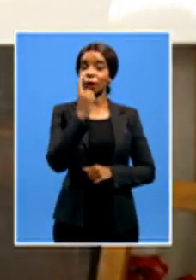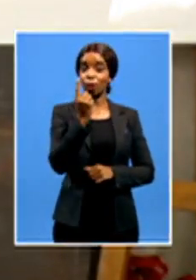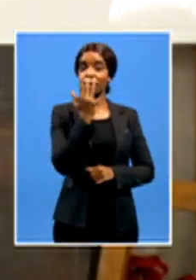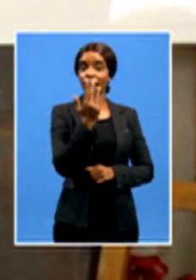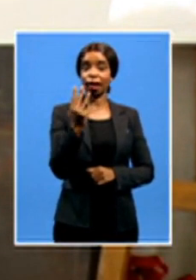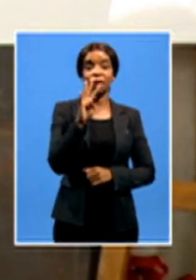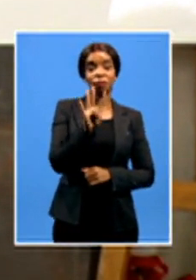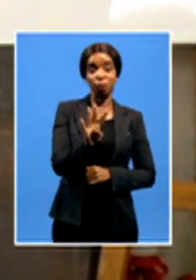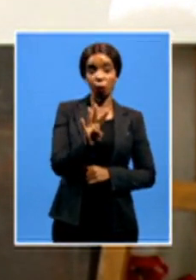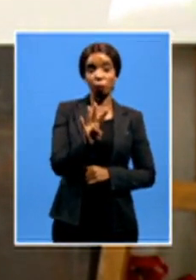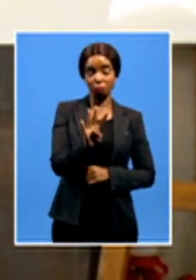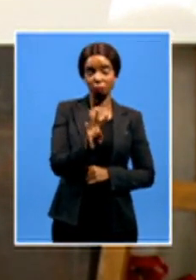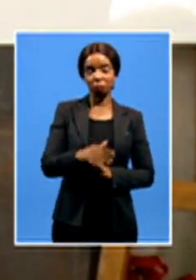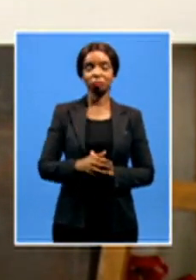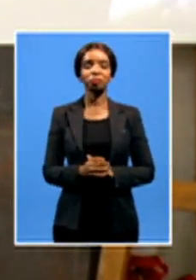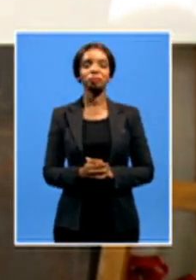1994, like for South Africa,